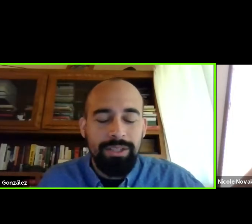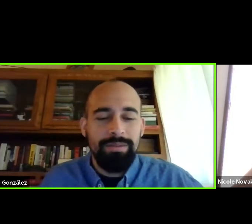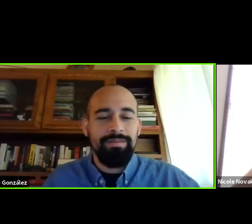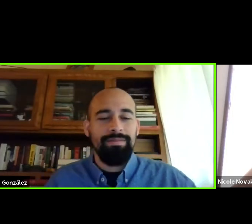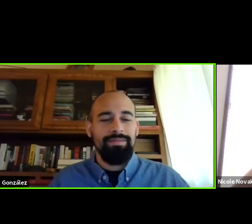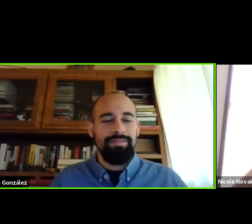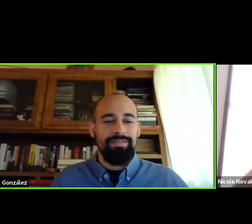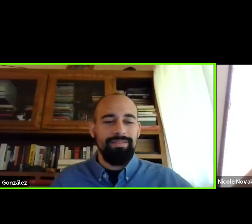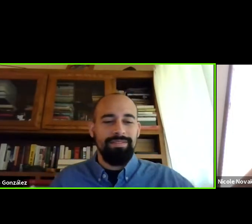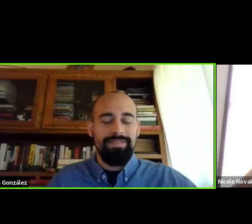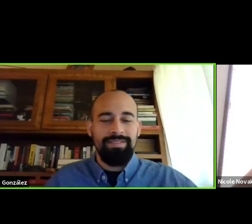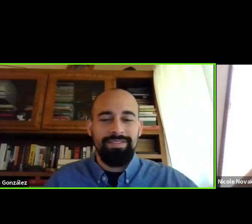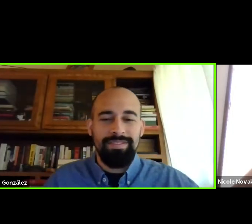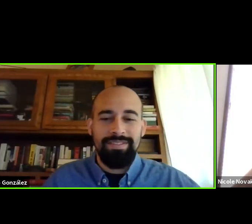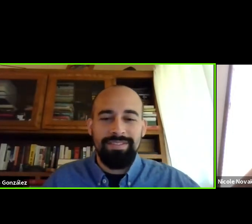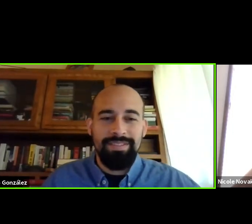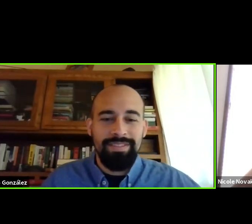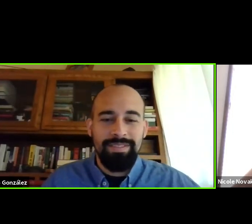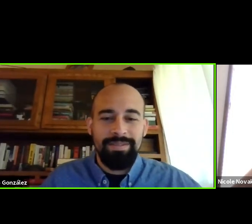hi joe